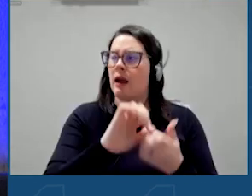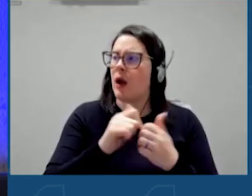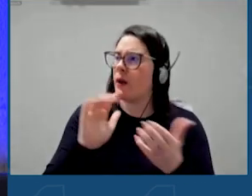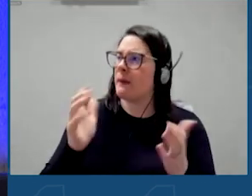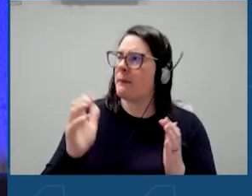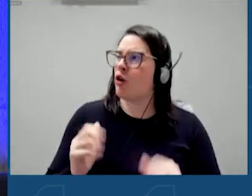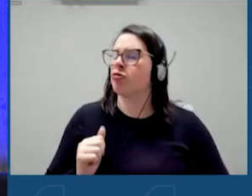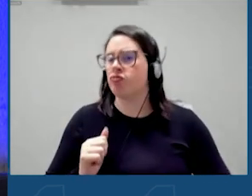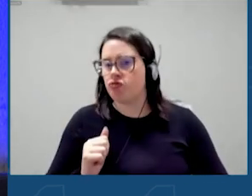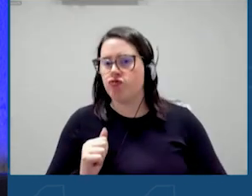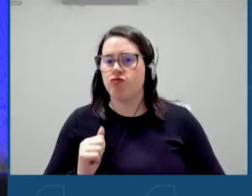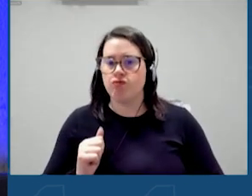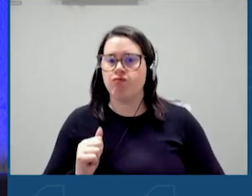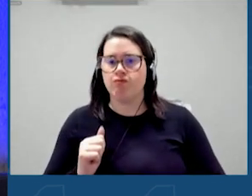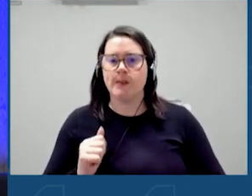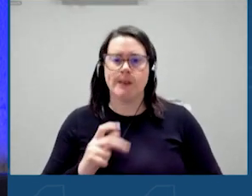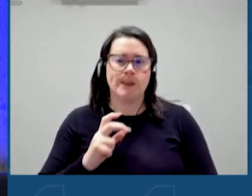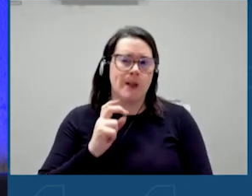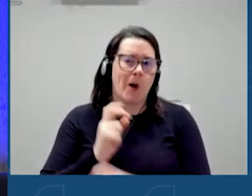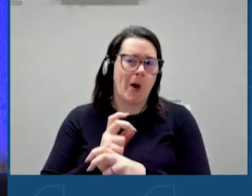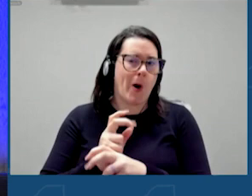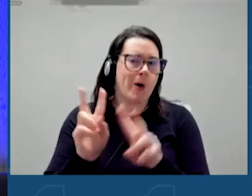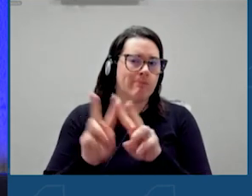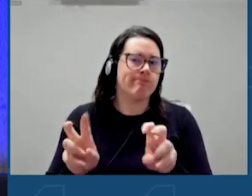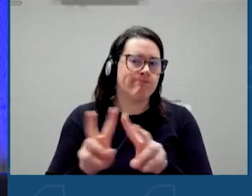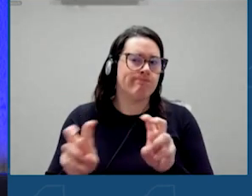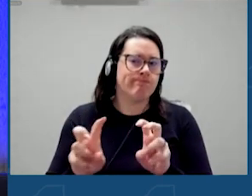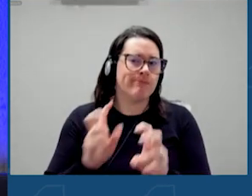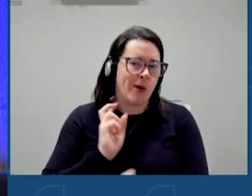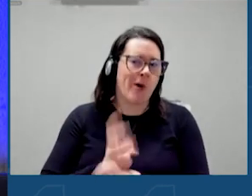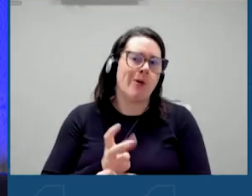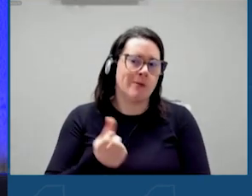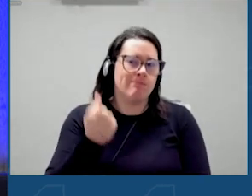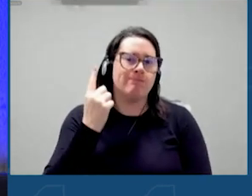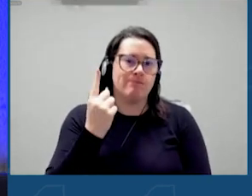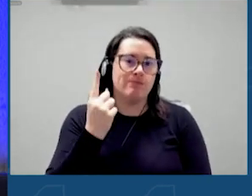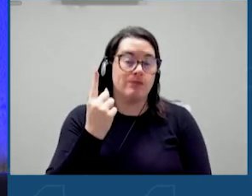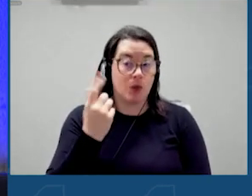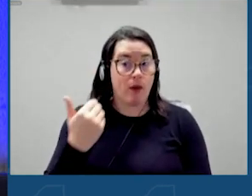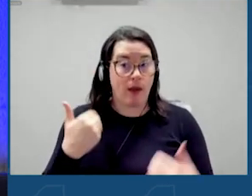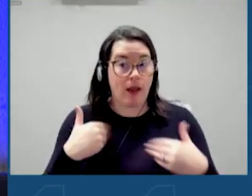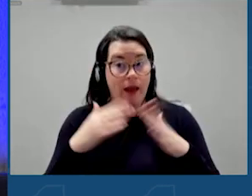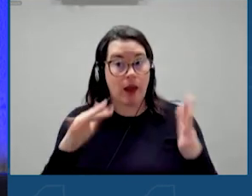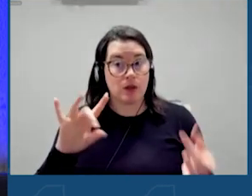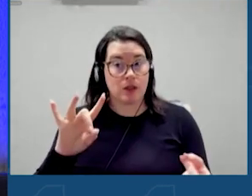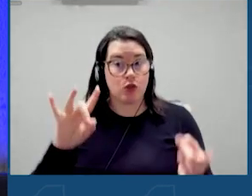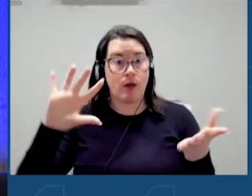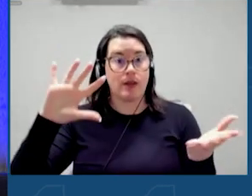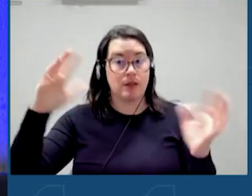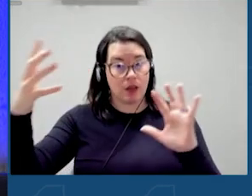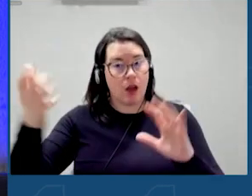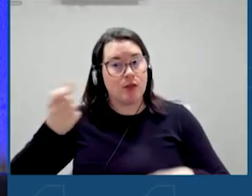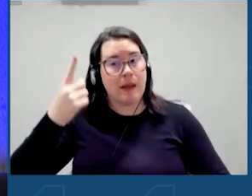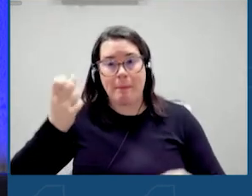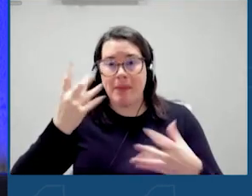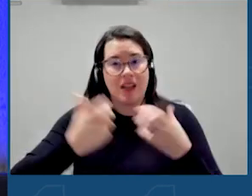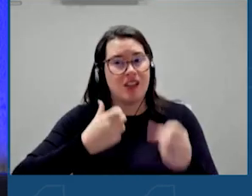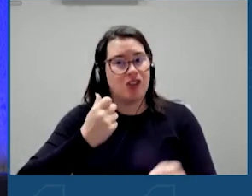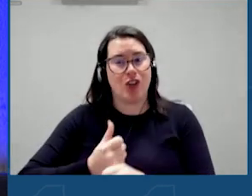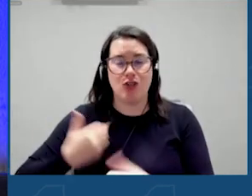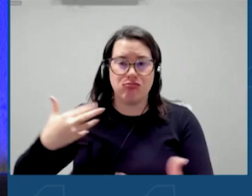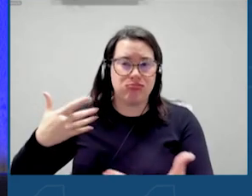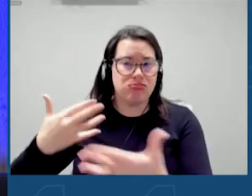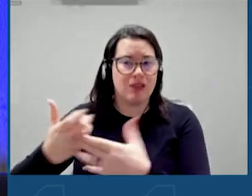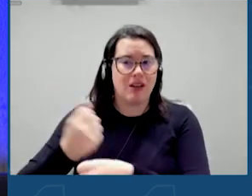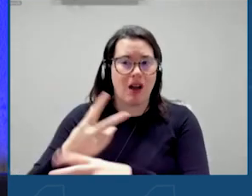Well, we have to face some hard facts, my friends. We are in the midst of a housing crisis that has been decades in the making. In the decade